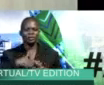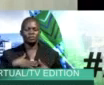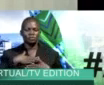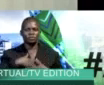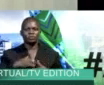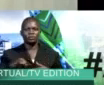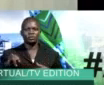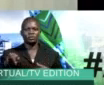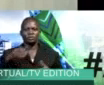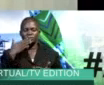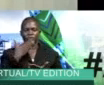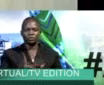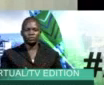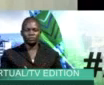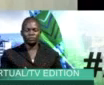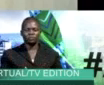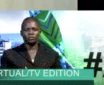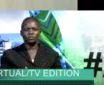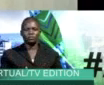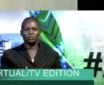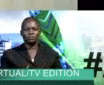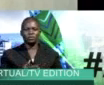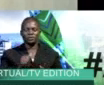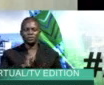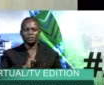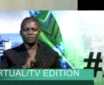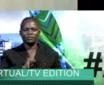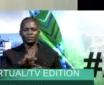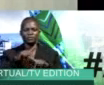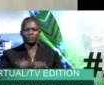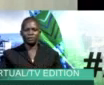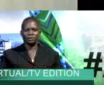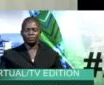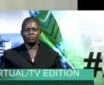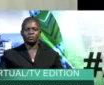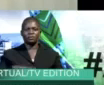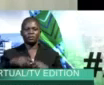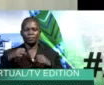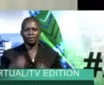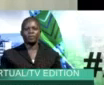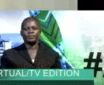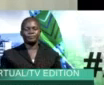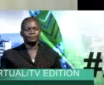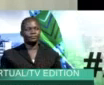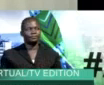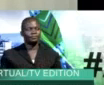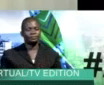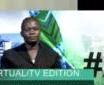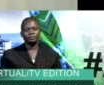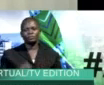Nigerians enjoying adequate, you know, safe and reliable and affordable power.